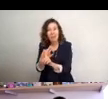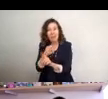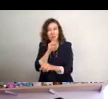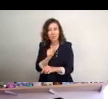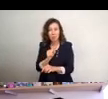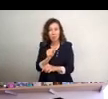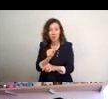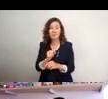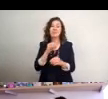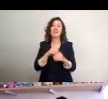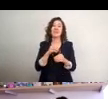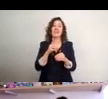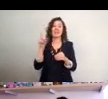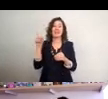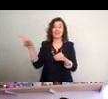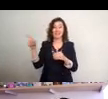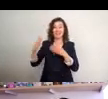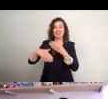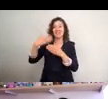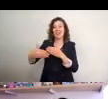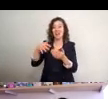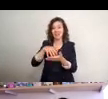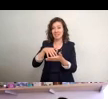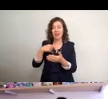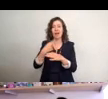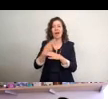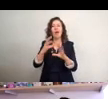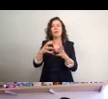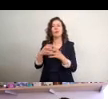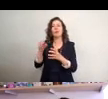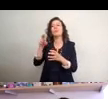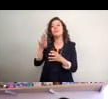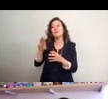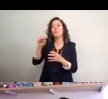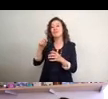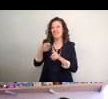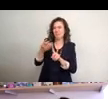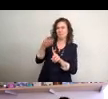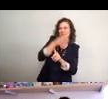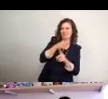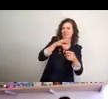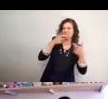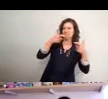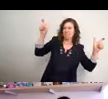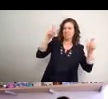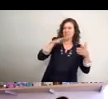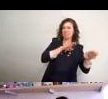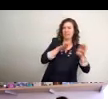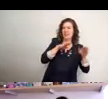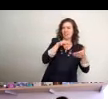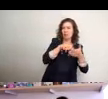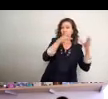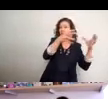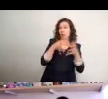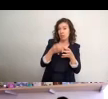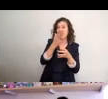this subsequent study, I used a subset of infants from that larger behavioral study I just mentioned. And basically, I just